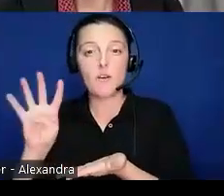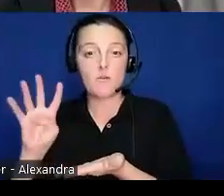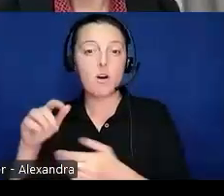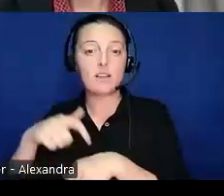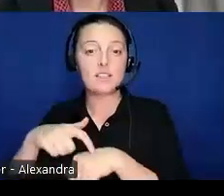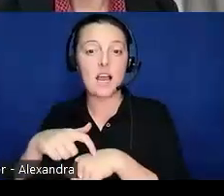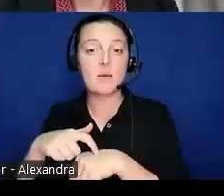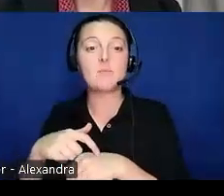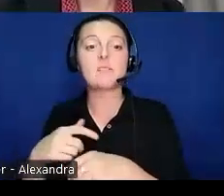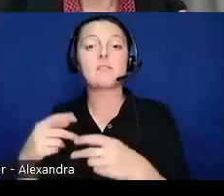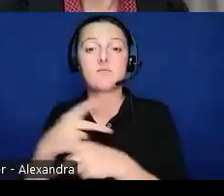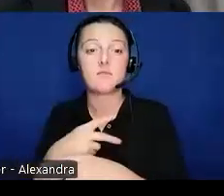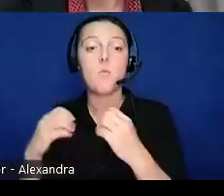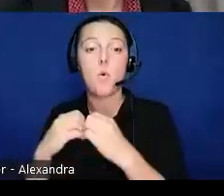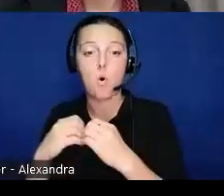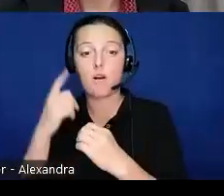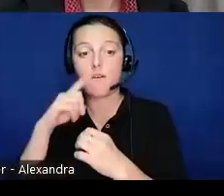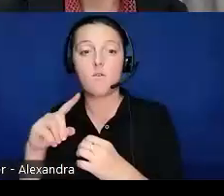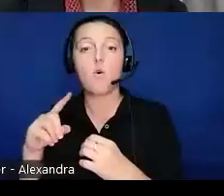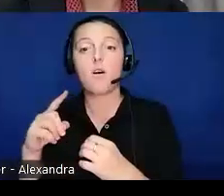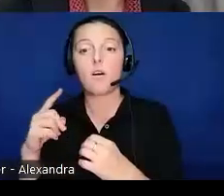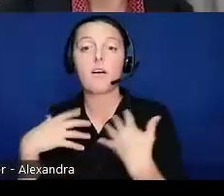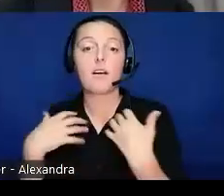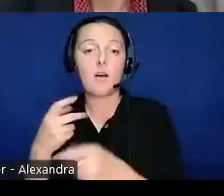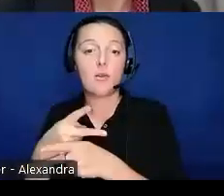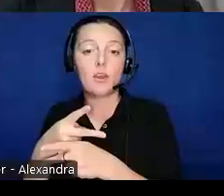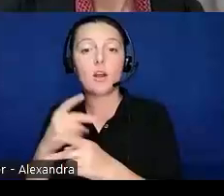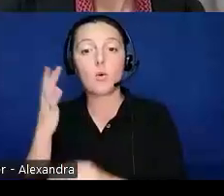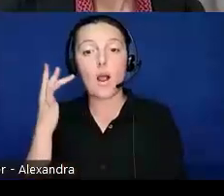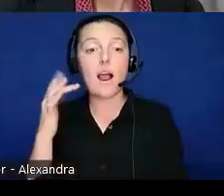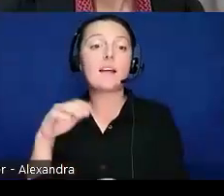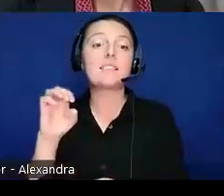folks compared to sheltered folks due to the ED and inpatient utilizations.